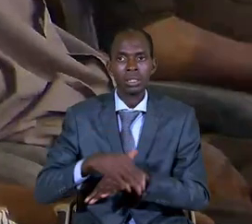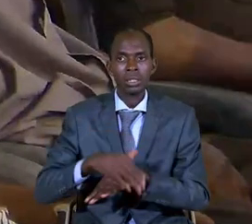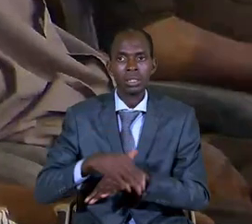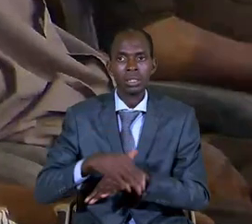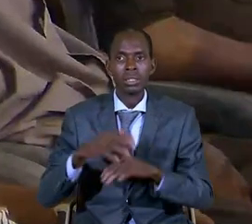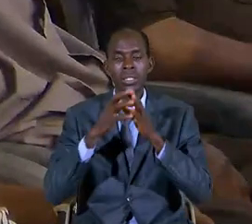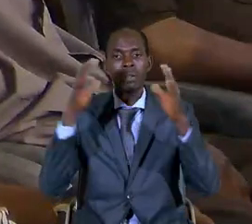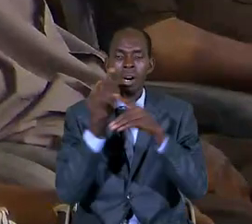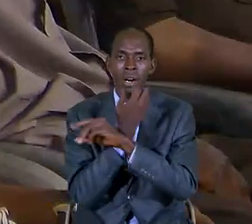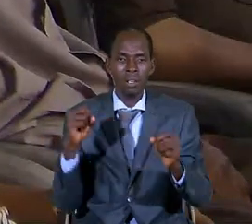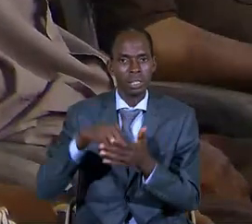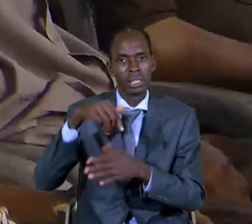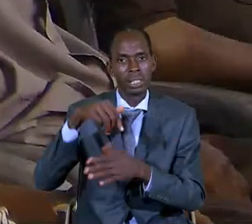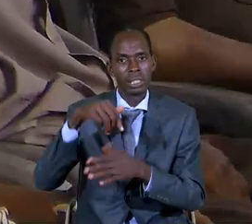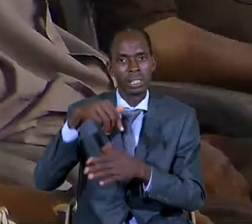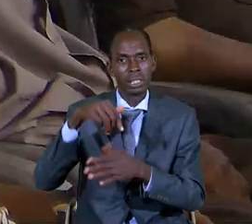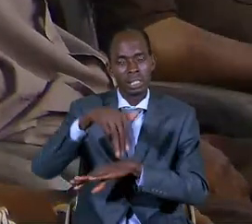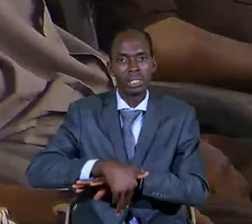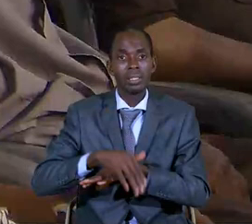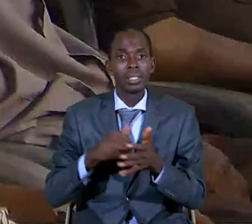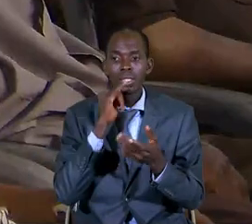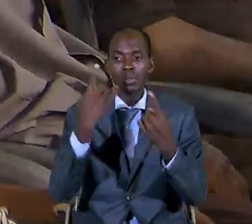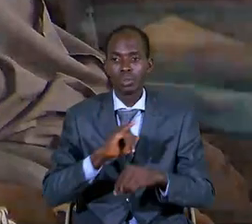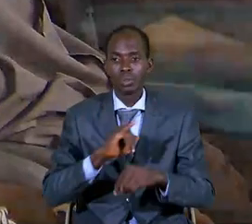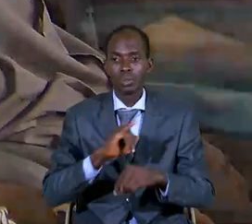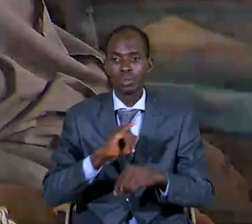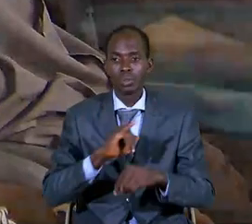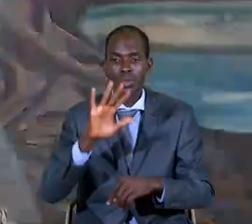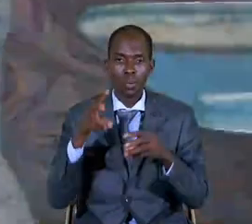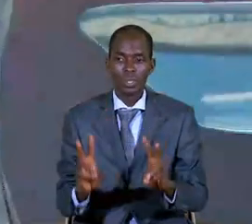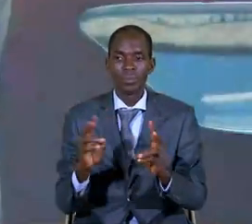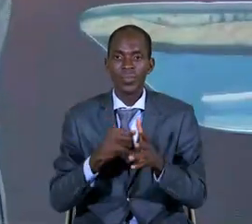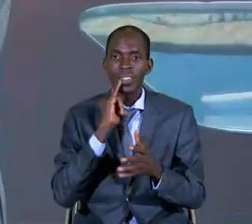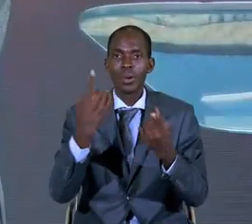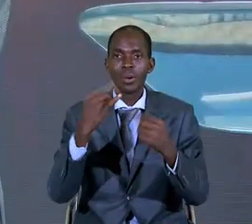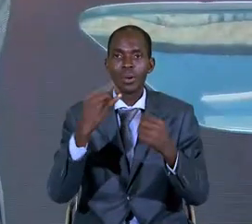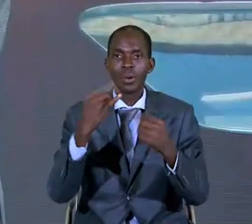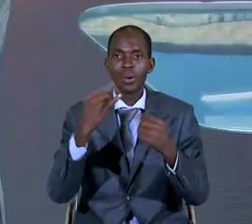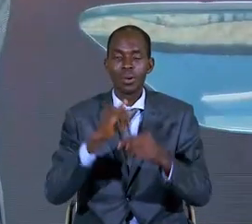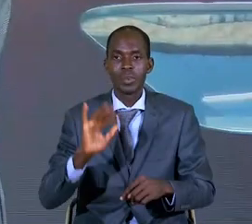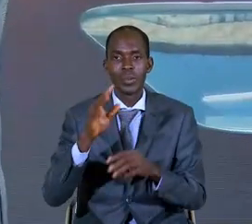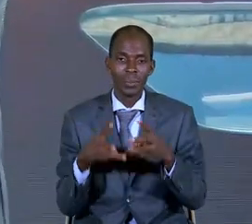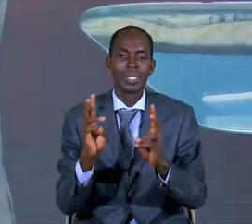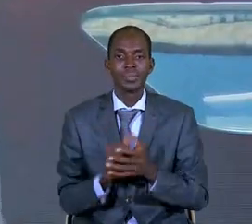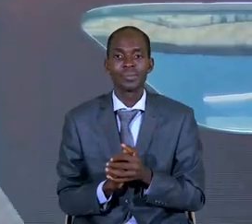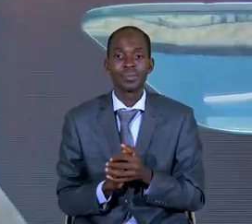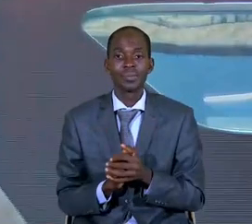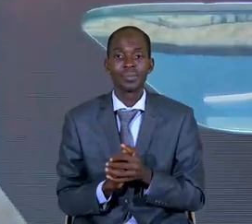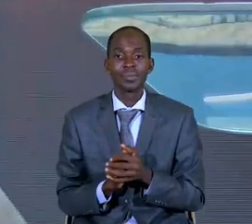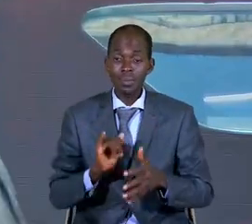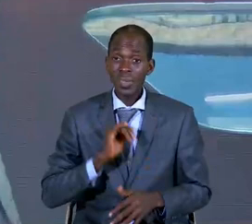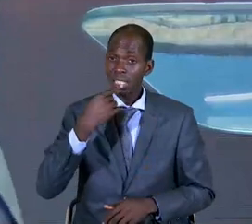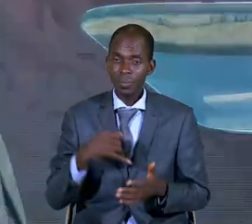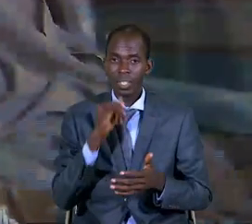Abundant deliverance tonight is coming your way. I said it's coming your way. I said